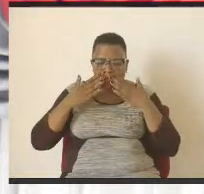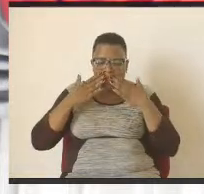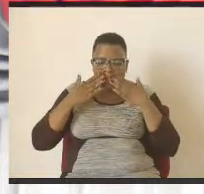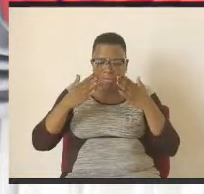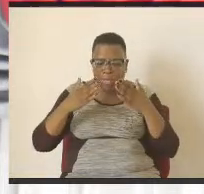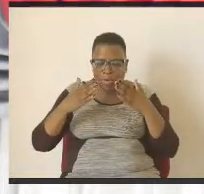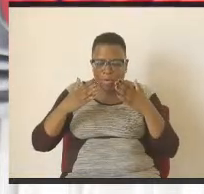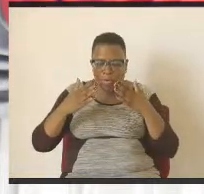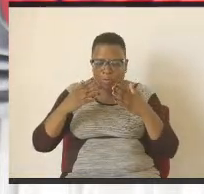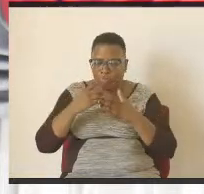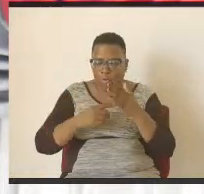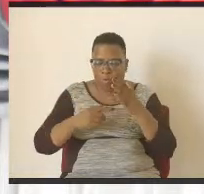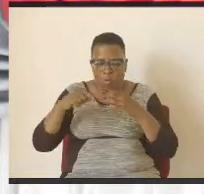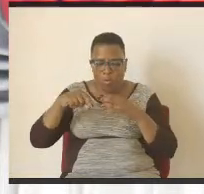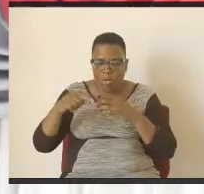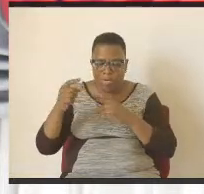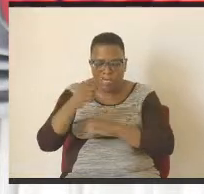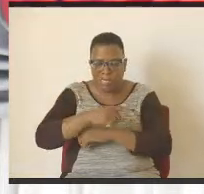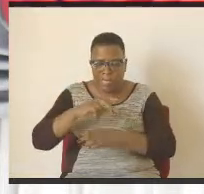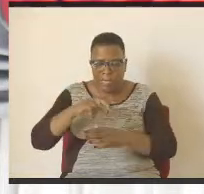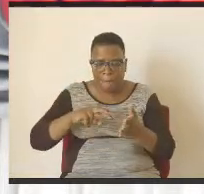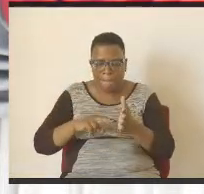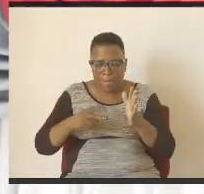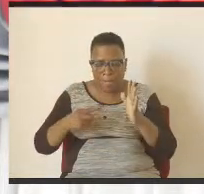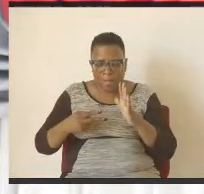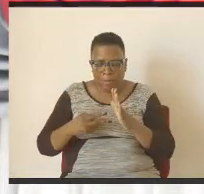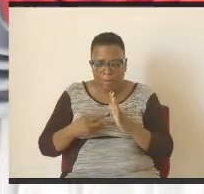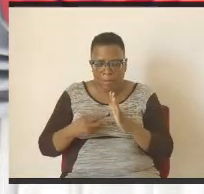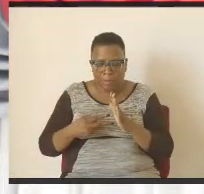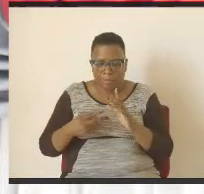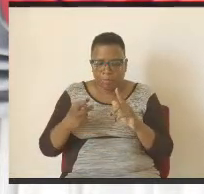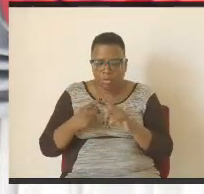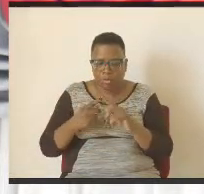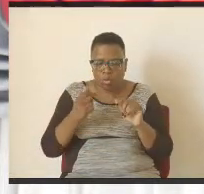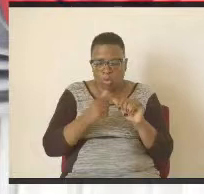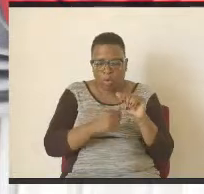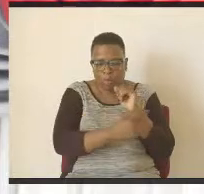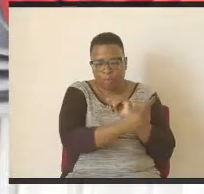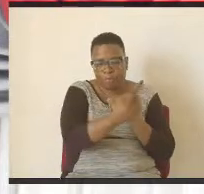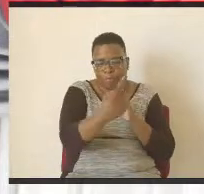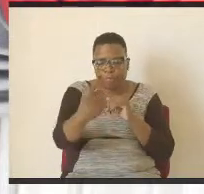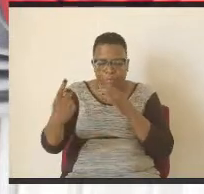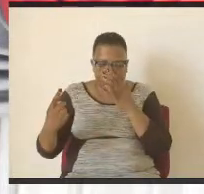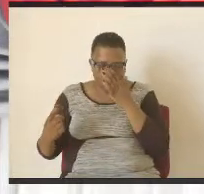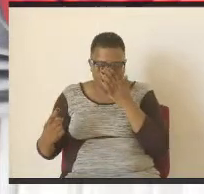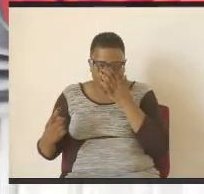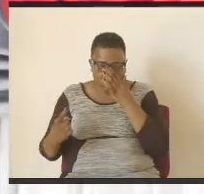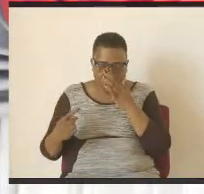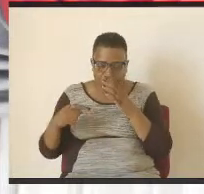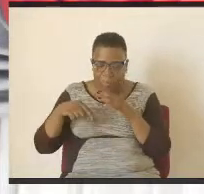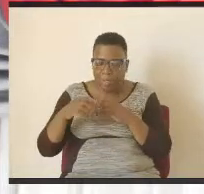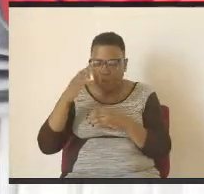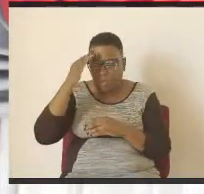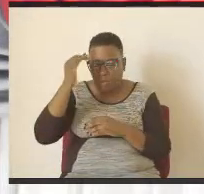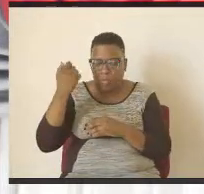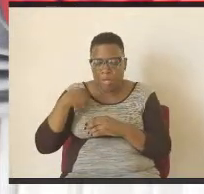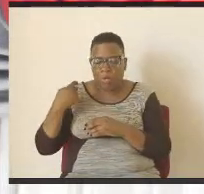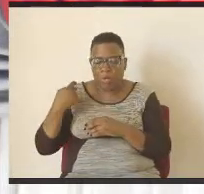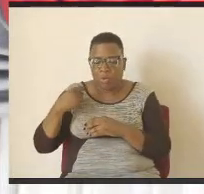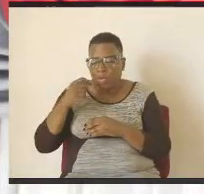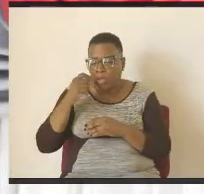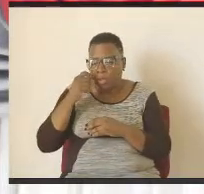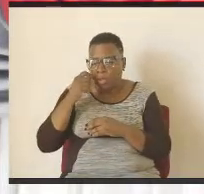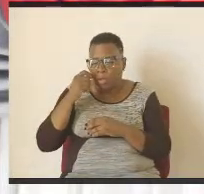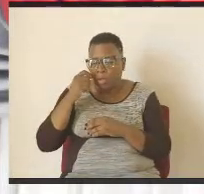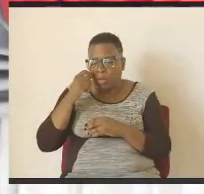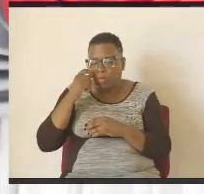what this day means to every single one of us. This is why we get up and